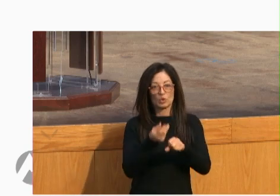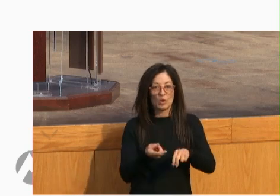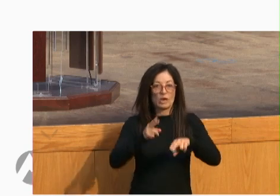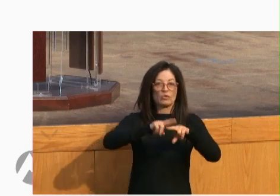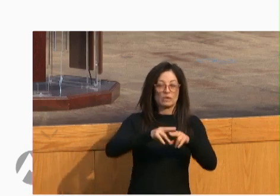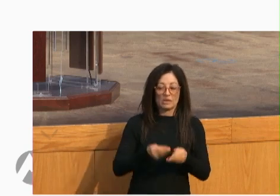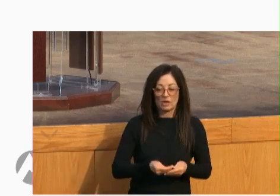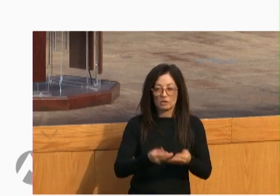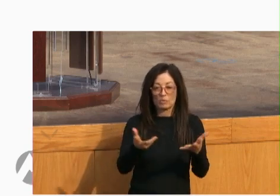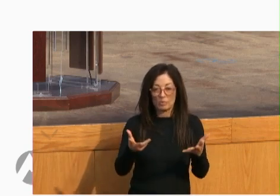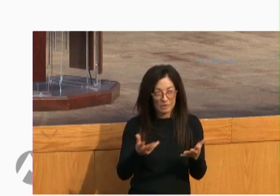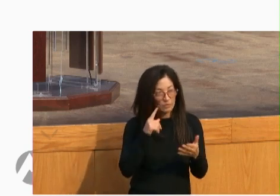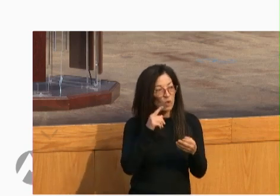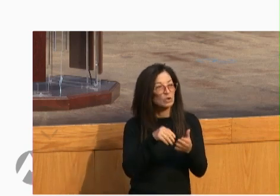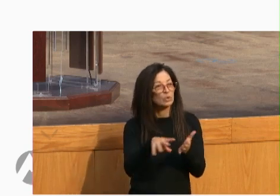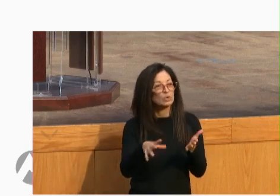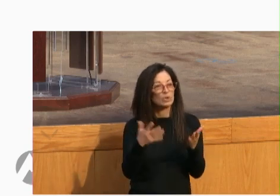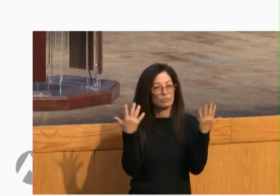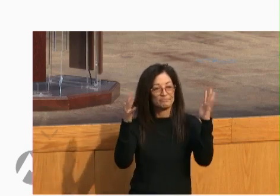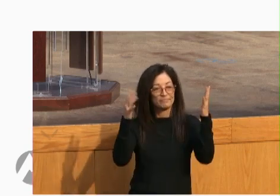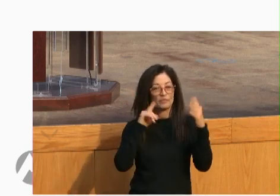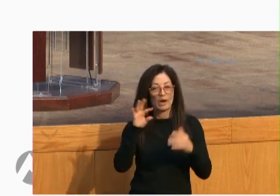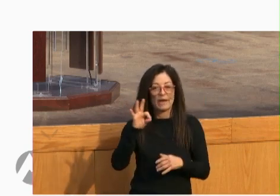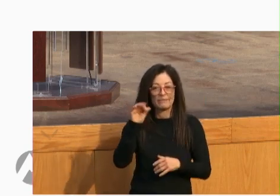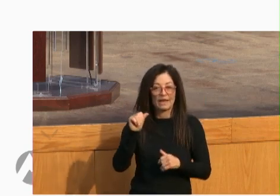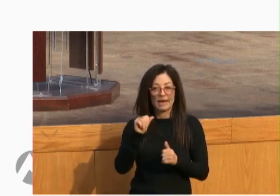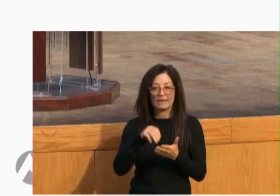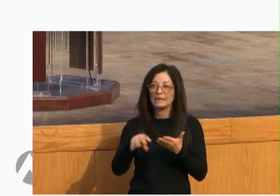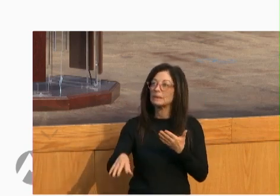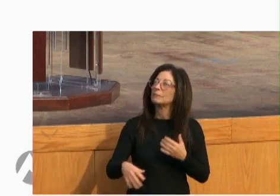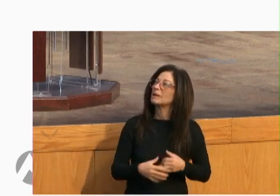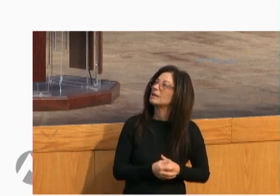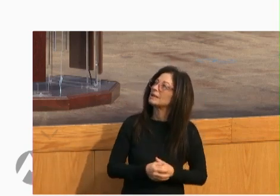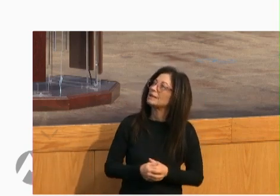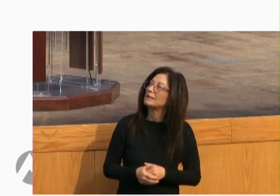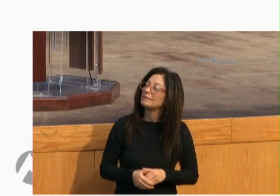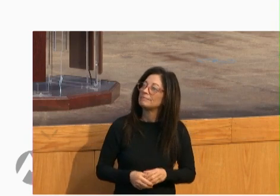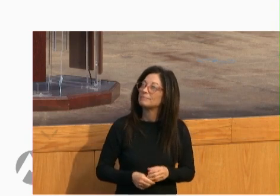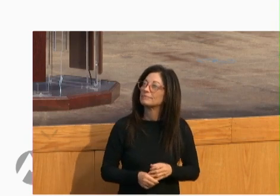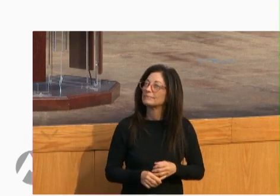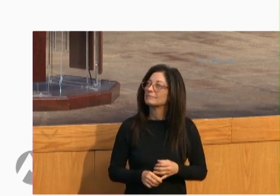disbursements overall to students. So let's give our FA team some gratitude.